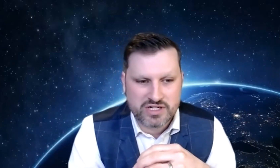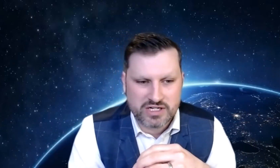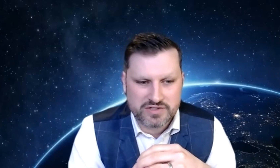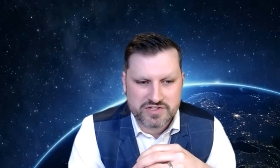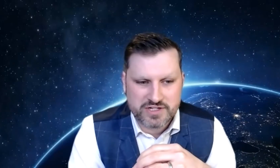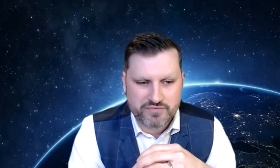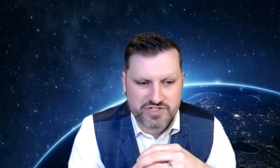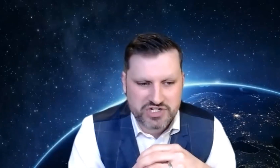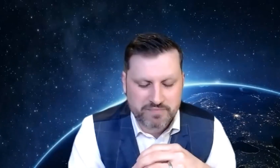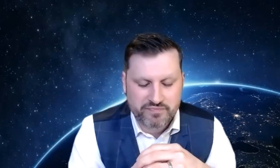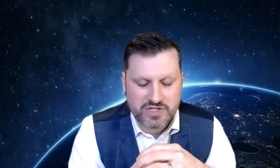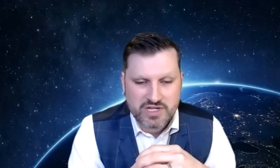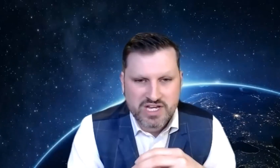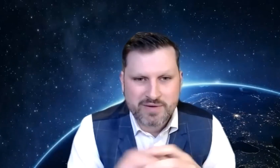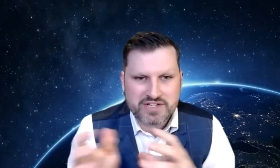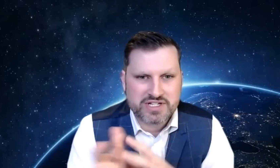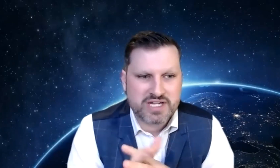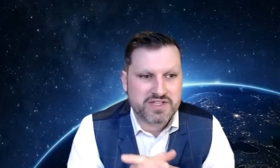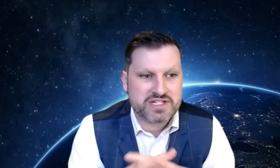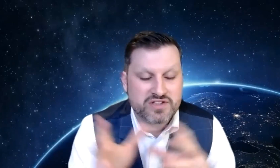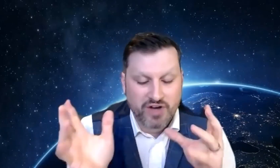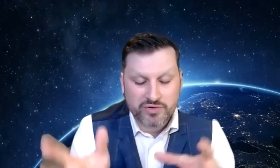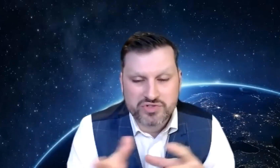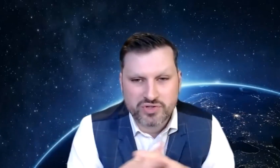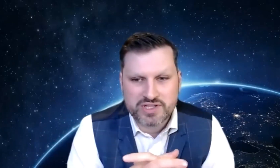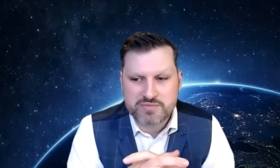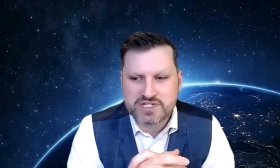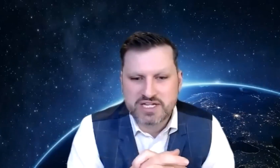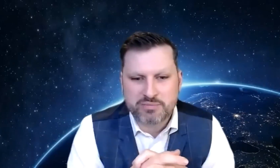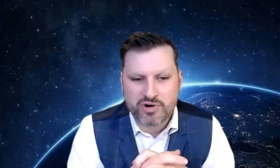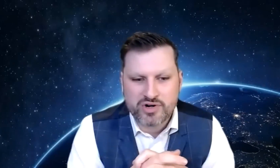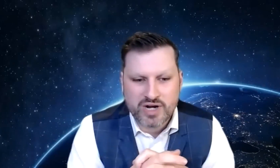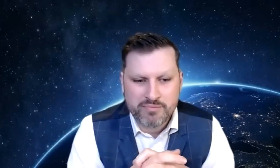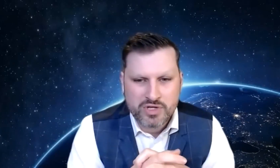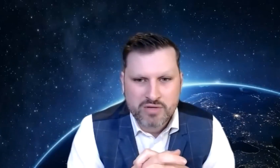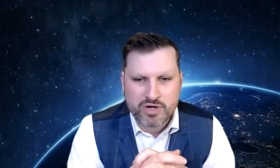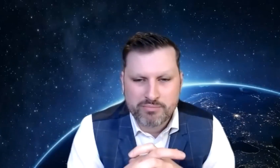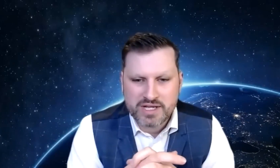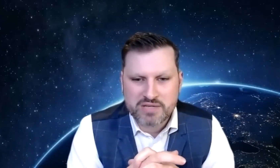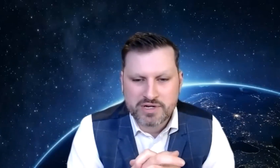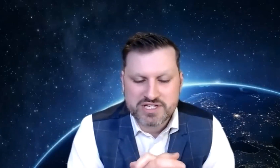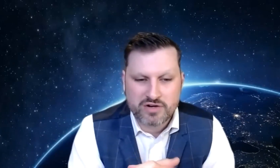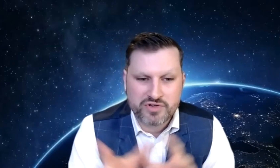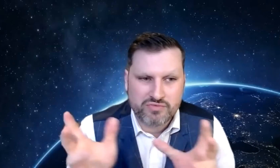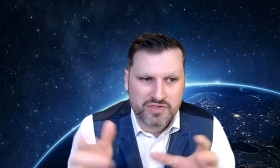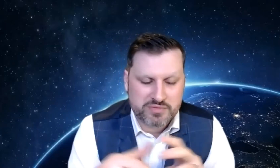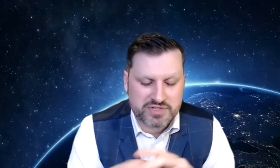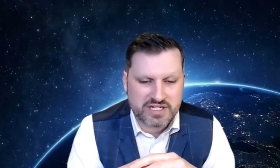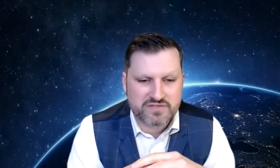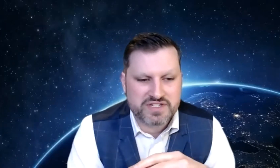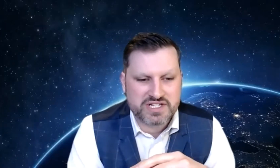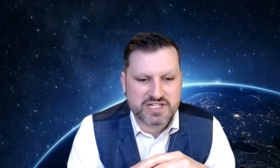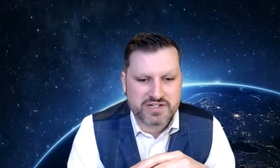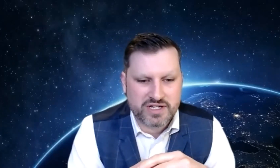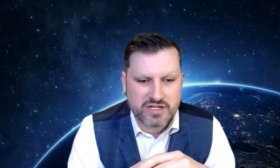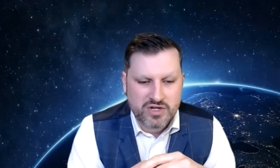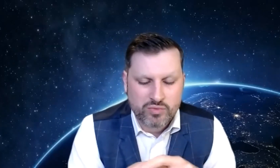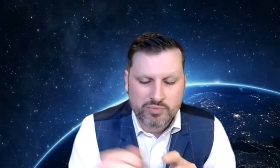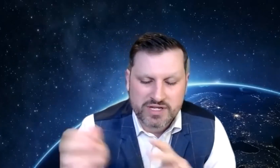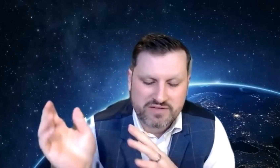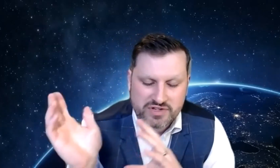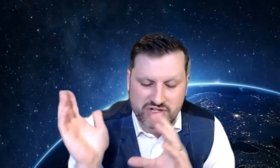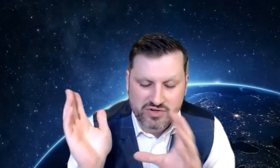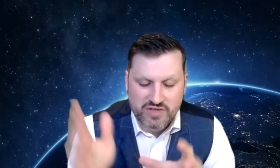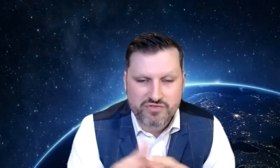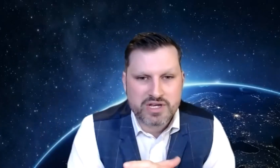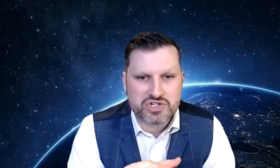and answer session. Now, as I said, this is the final talk in this particular programme, but Mike and myself, who run this particular physics centre, will